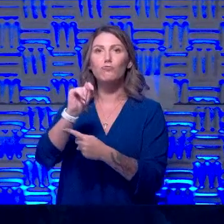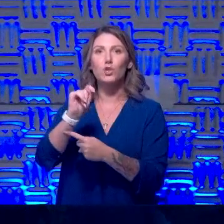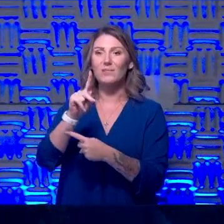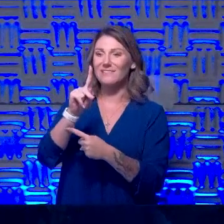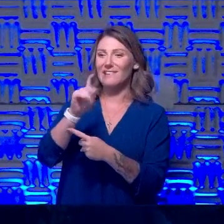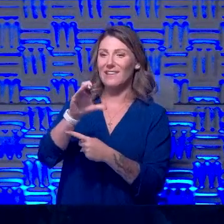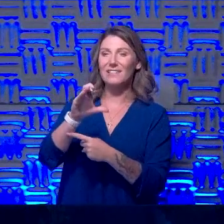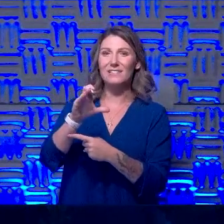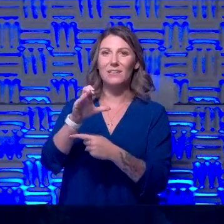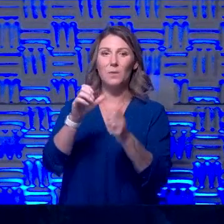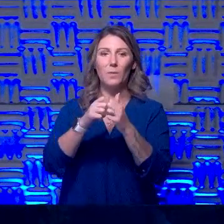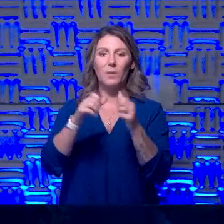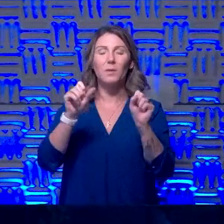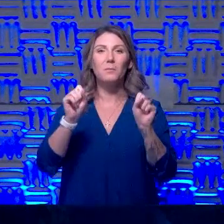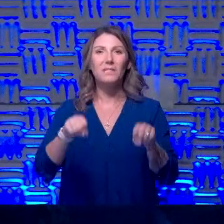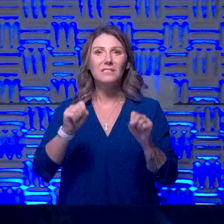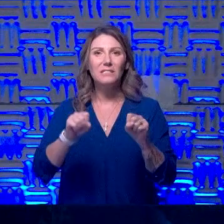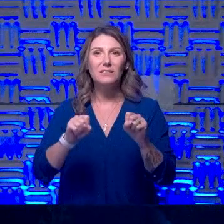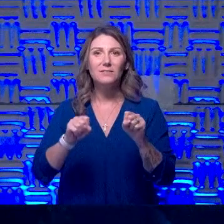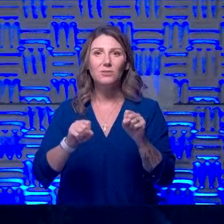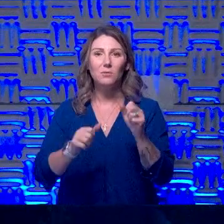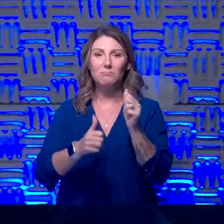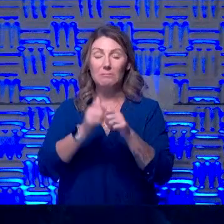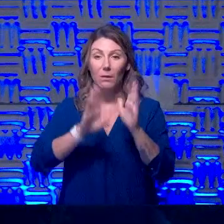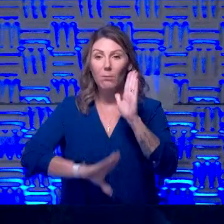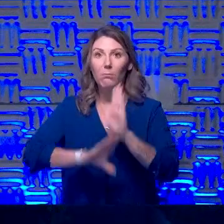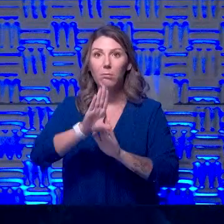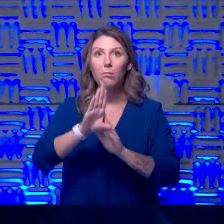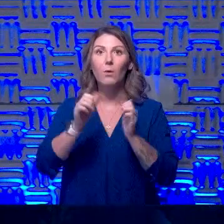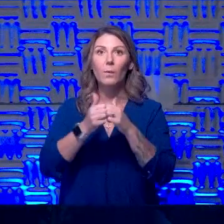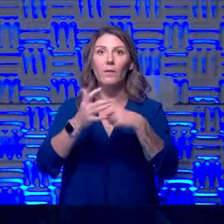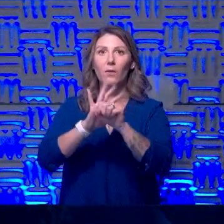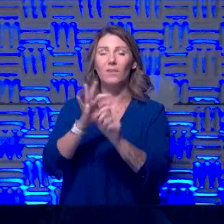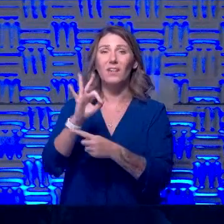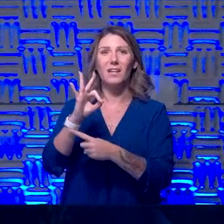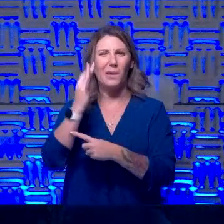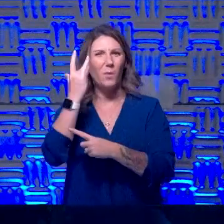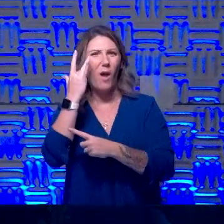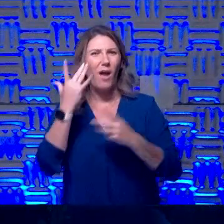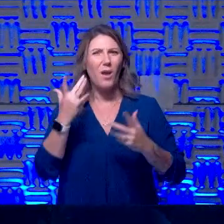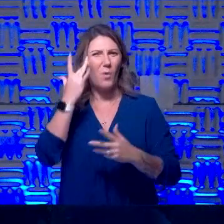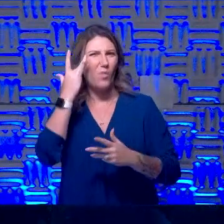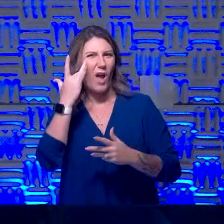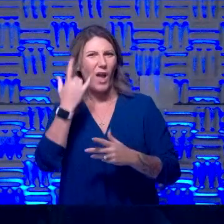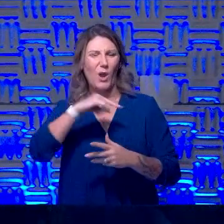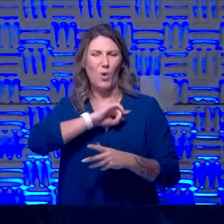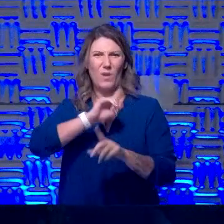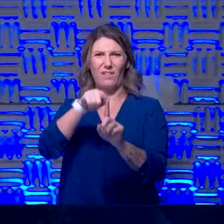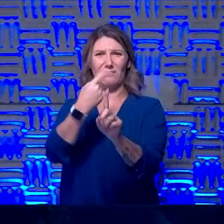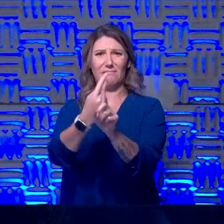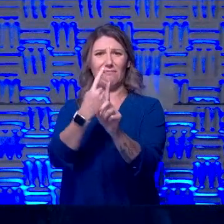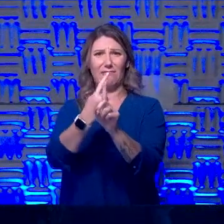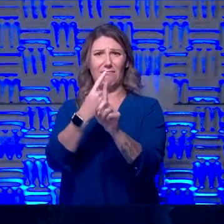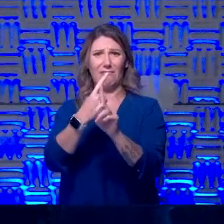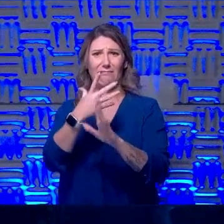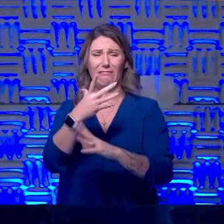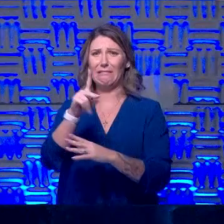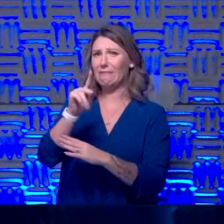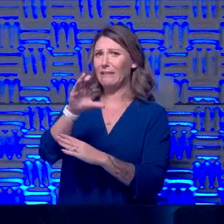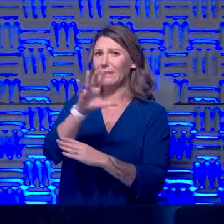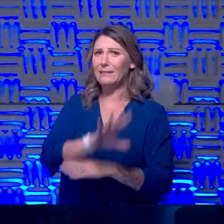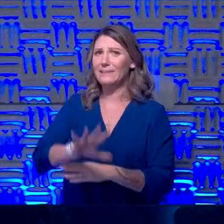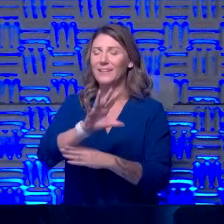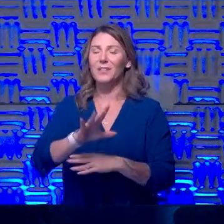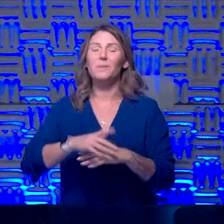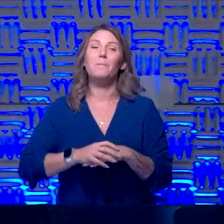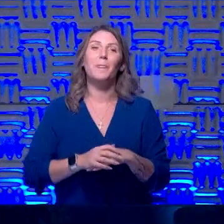with the potential for a major surge in COVID-19. Why? Why are we being singled out? Well, we're going to try and